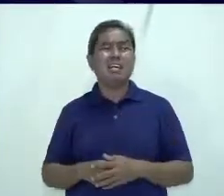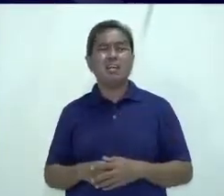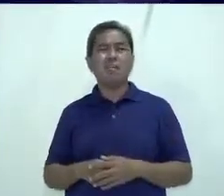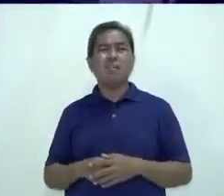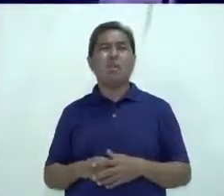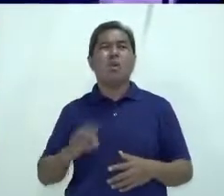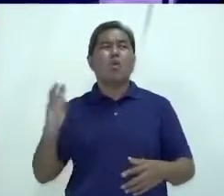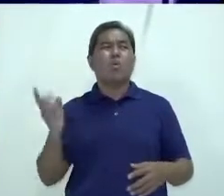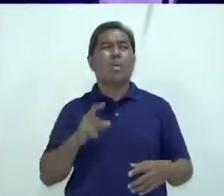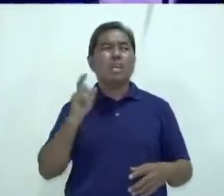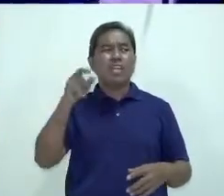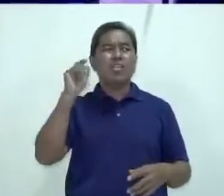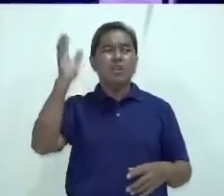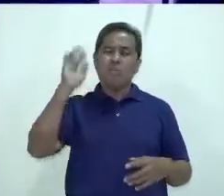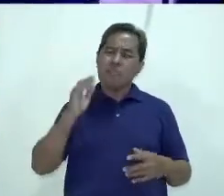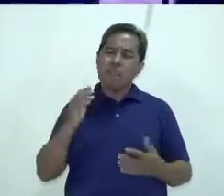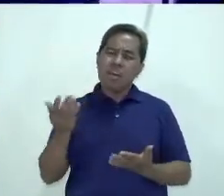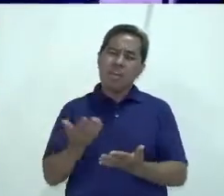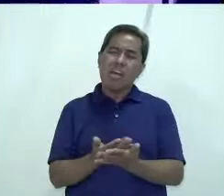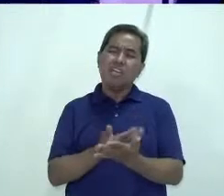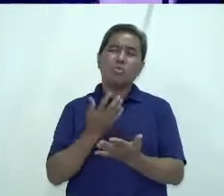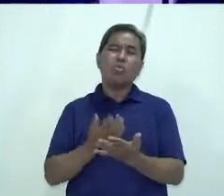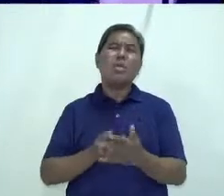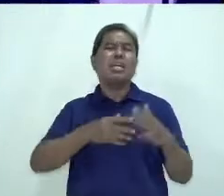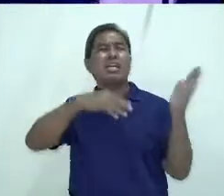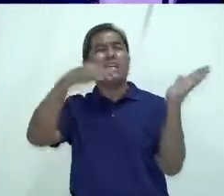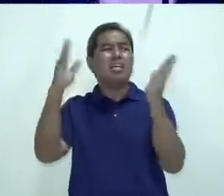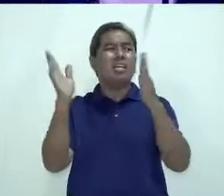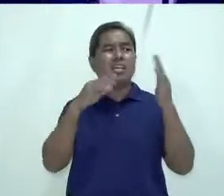flame. We need a fresh